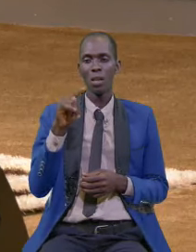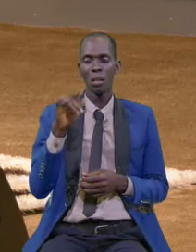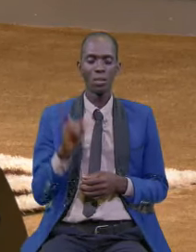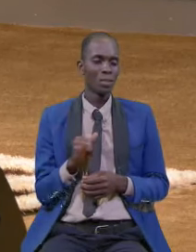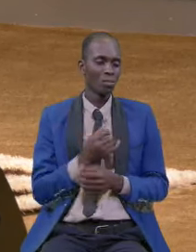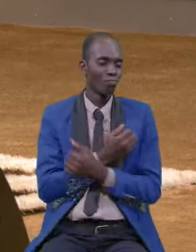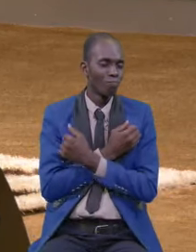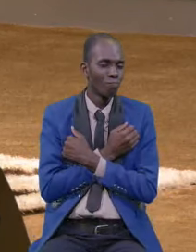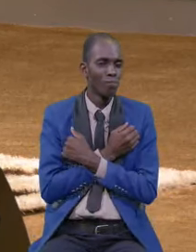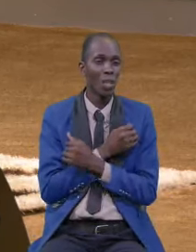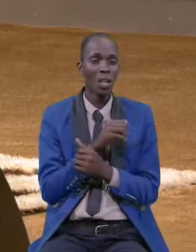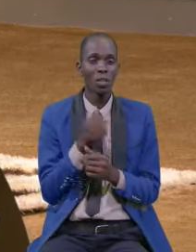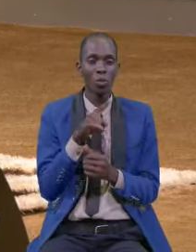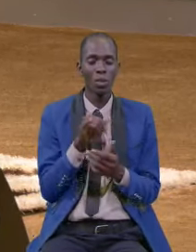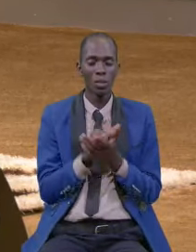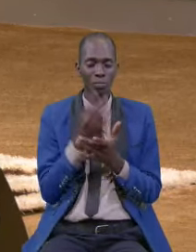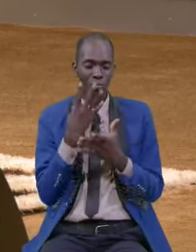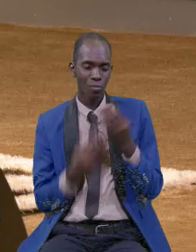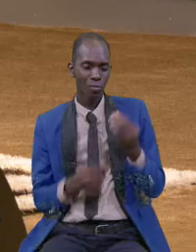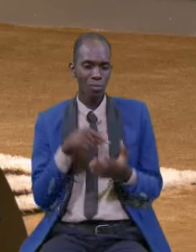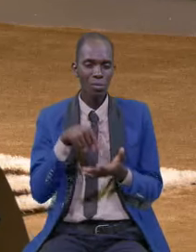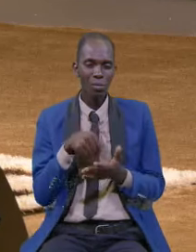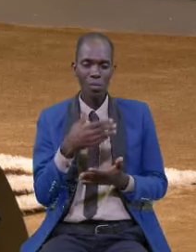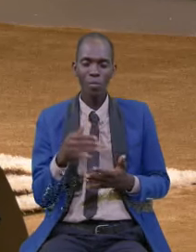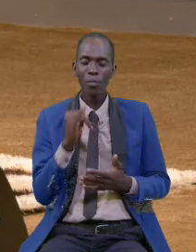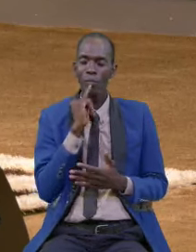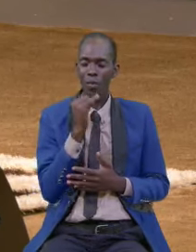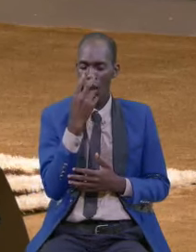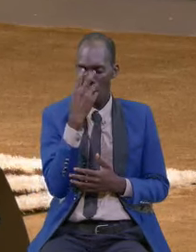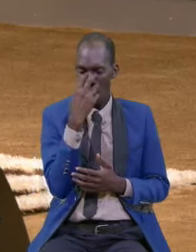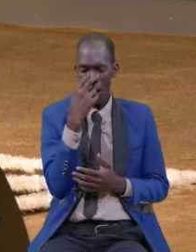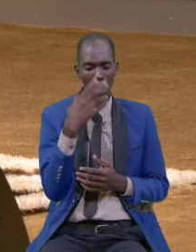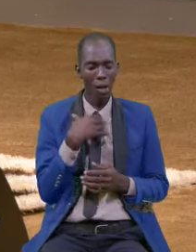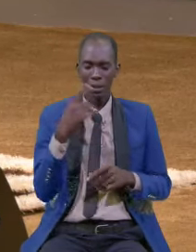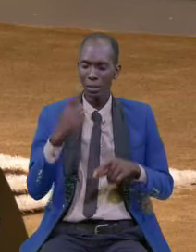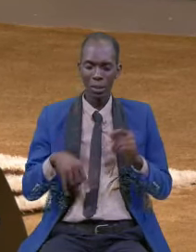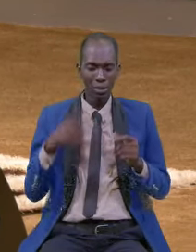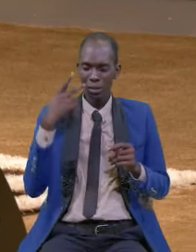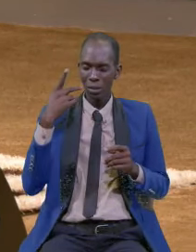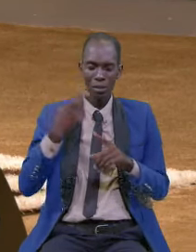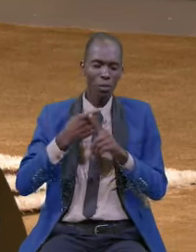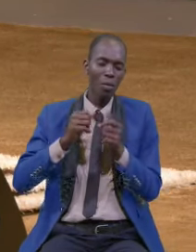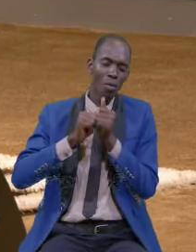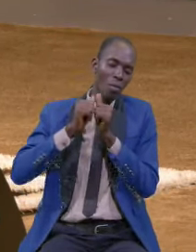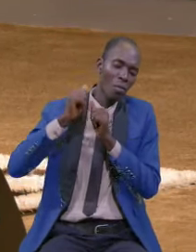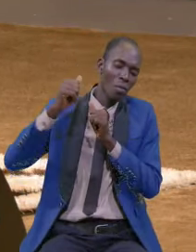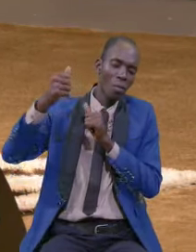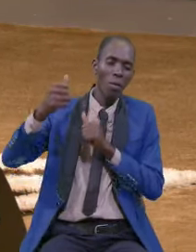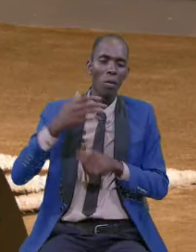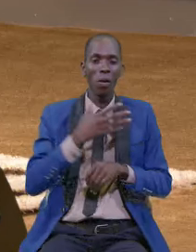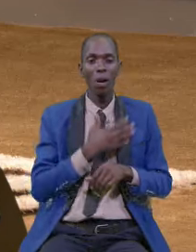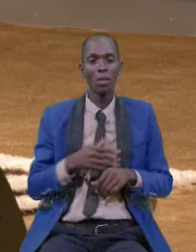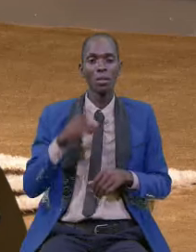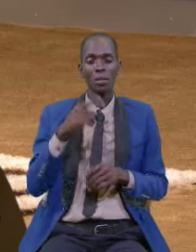is blind and cannot see afar off, and he has forgotten that